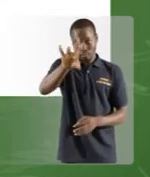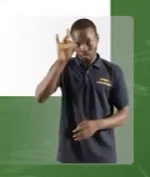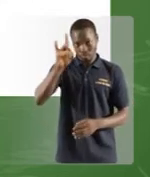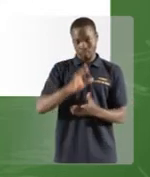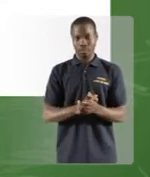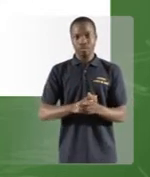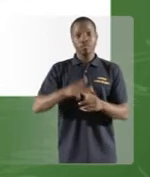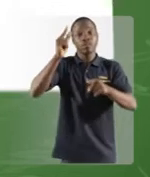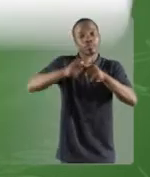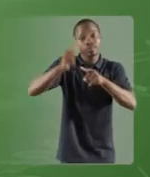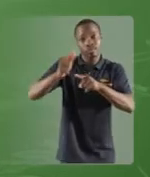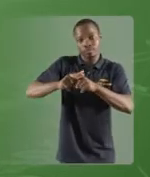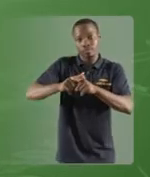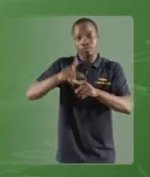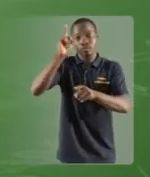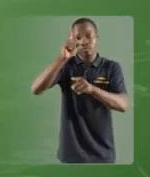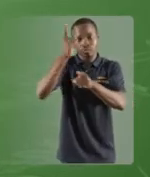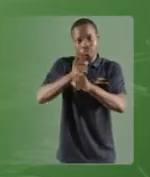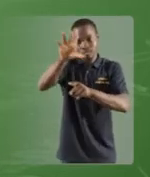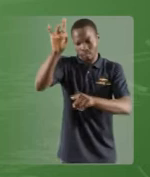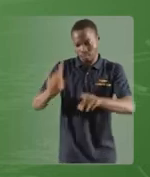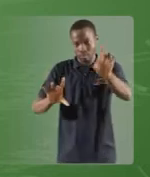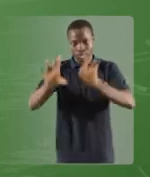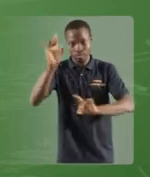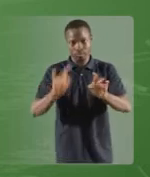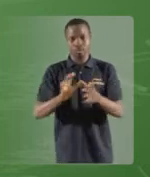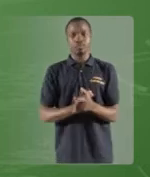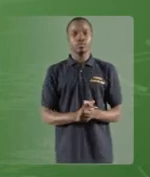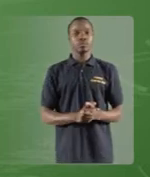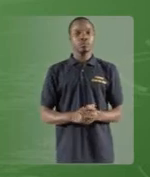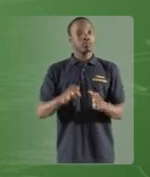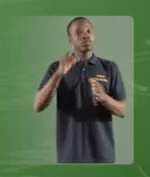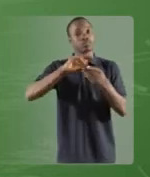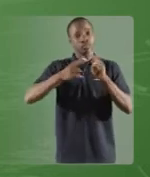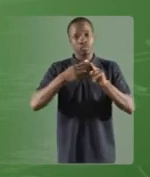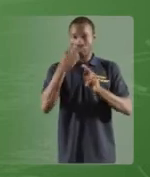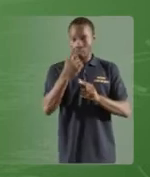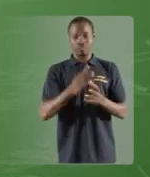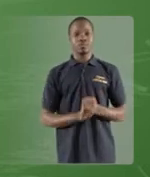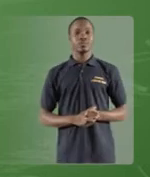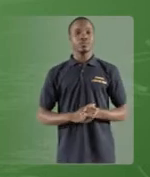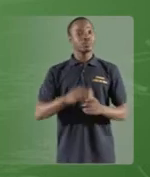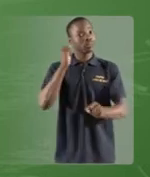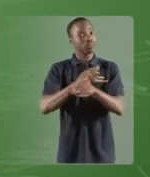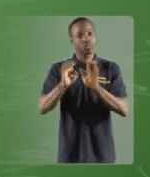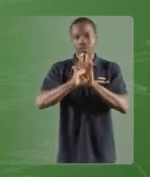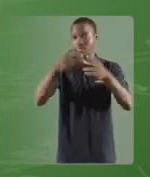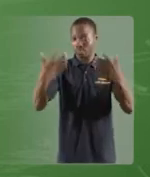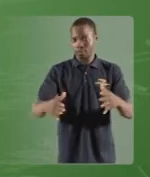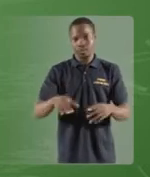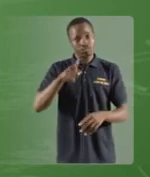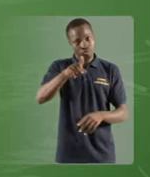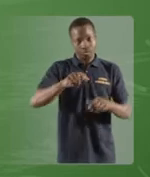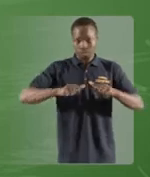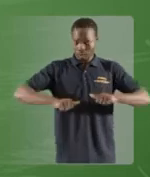example. All right? So what are you going to do here? You have some definitions. You read the definitions